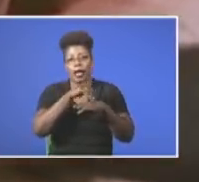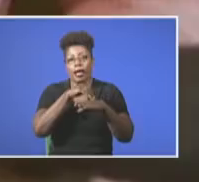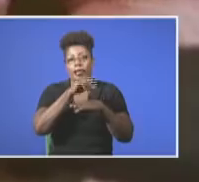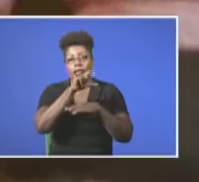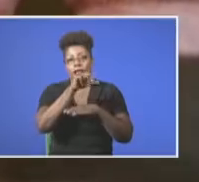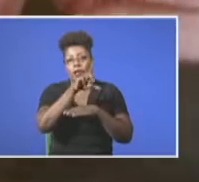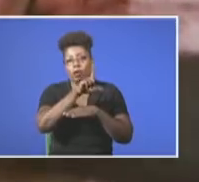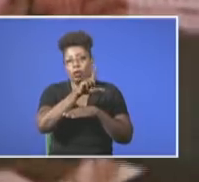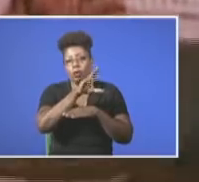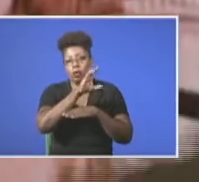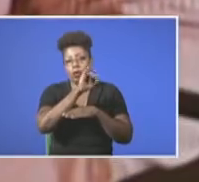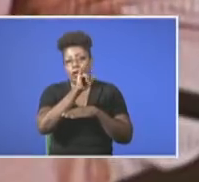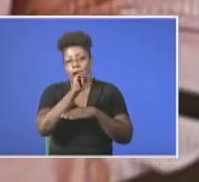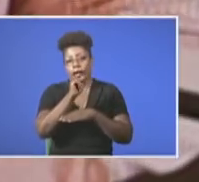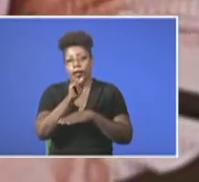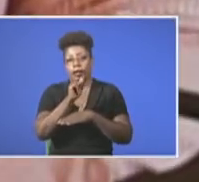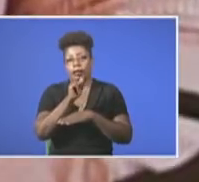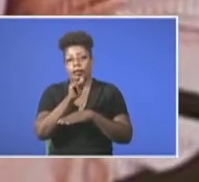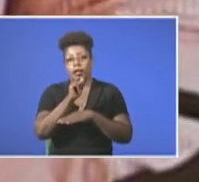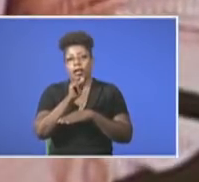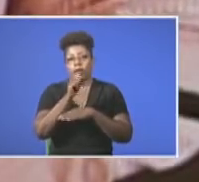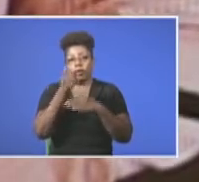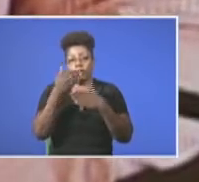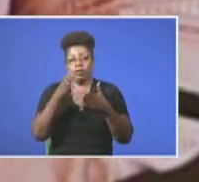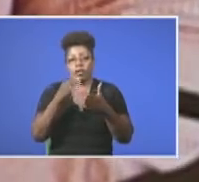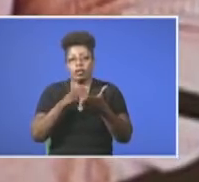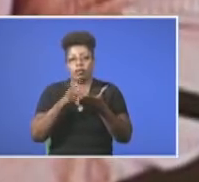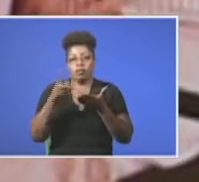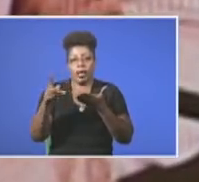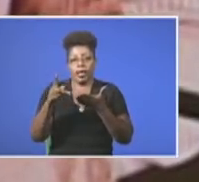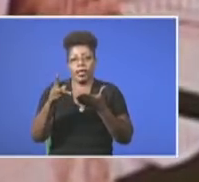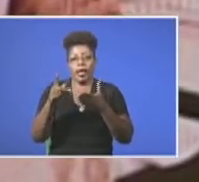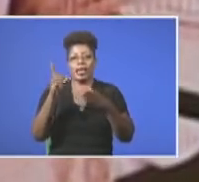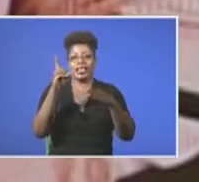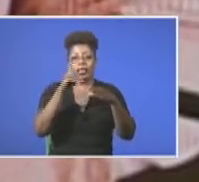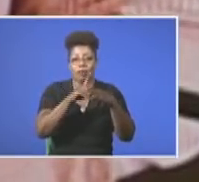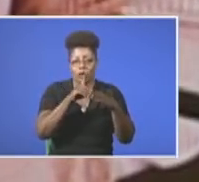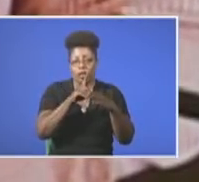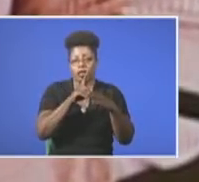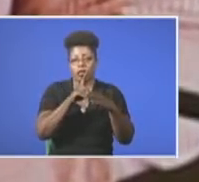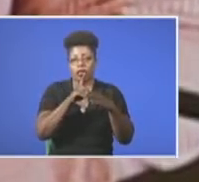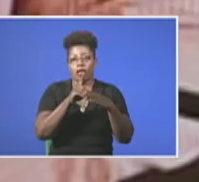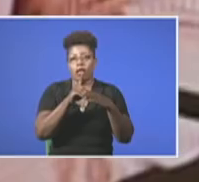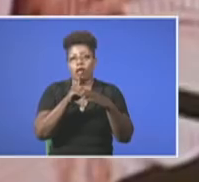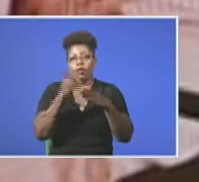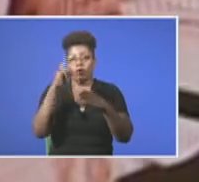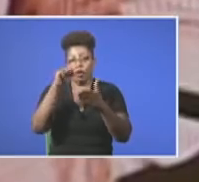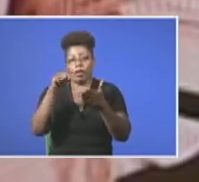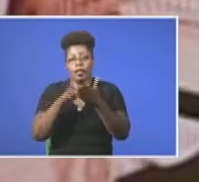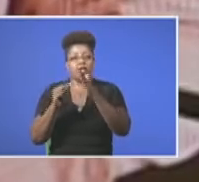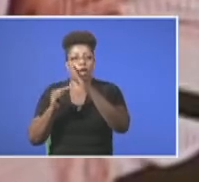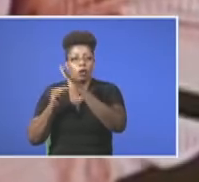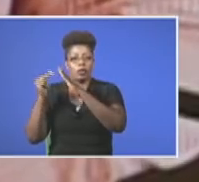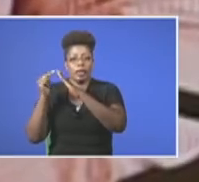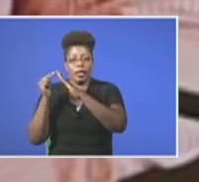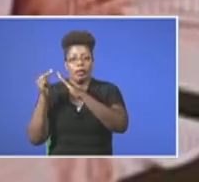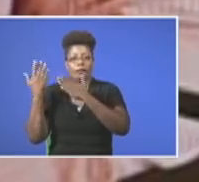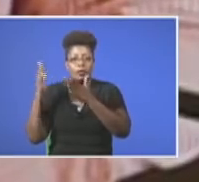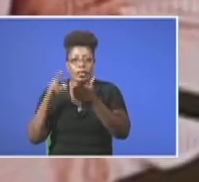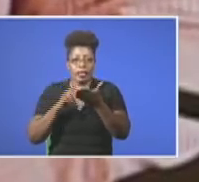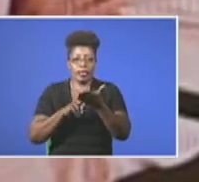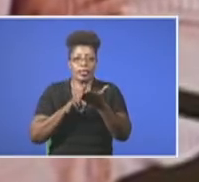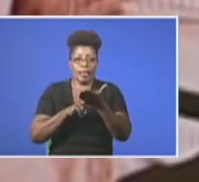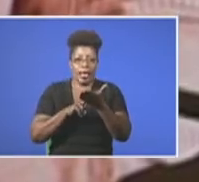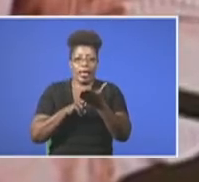we have just recently paid the deposit for the purchase of this hotel. We've signed the sales